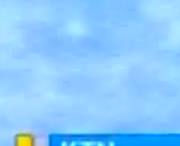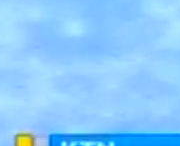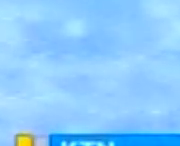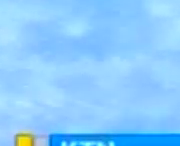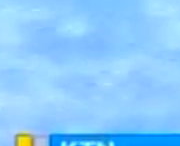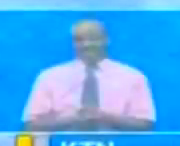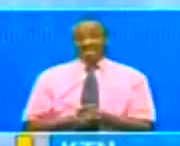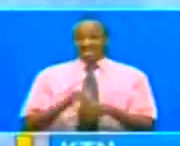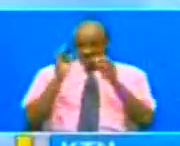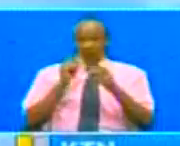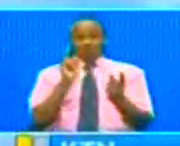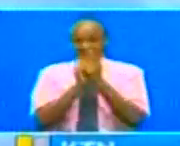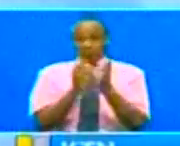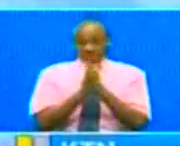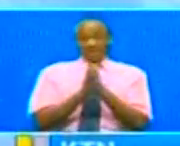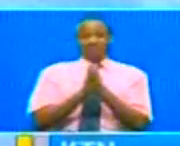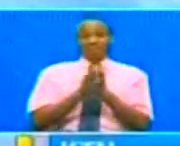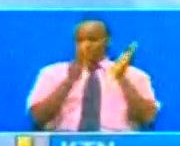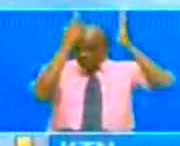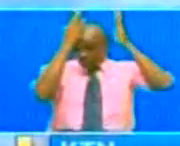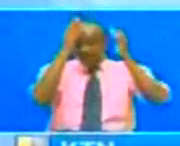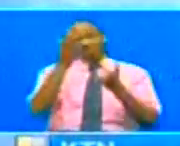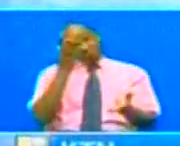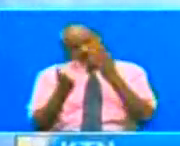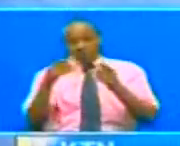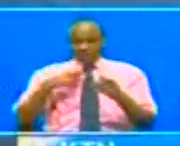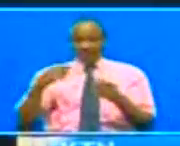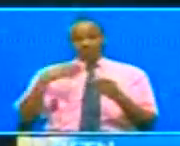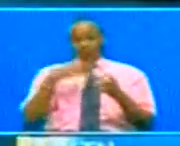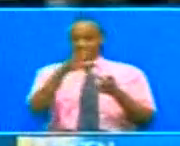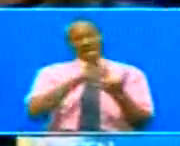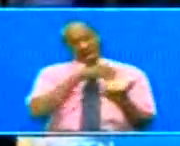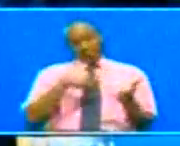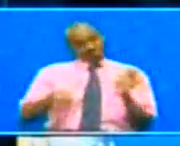If you confront the bishop, first of all, you'll be taken away from the parish.